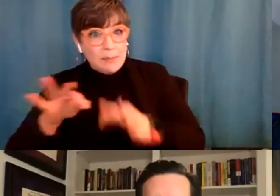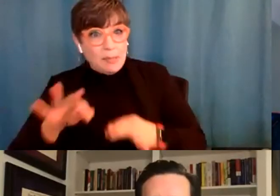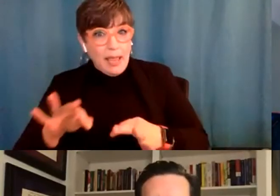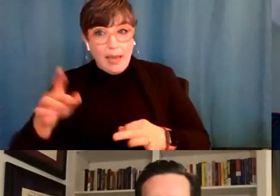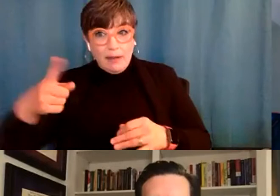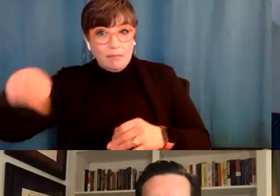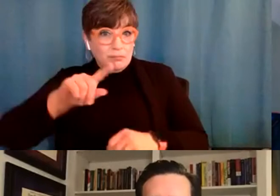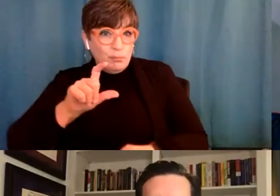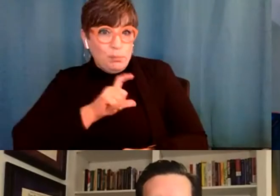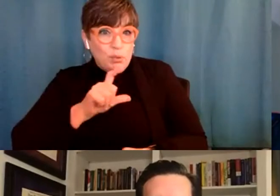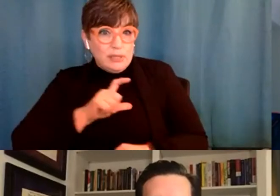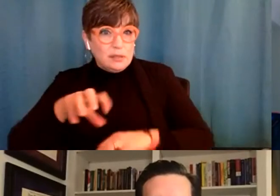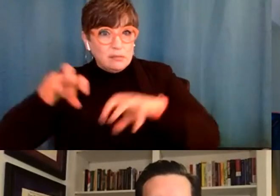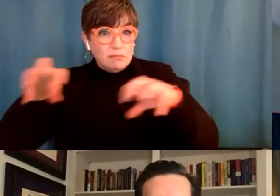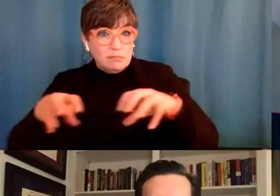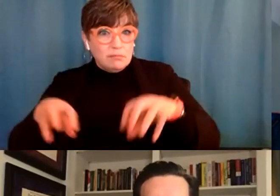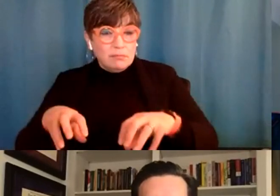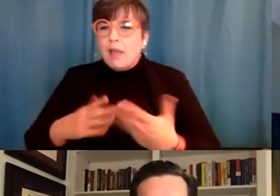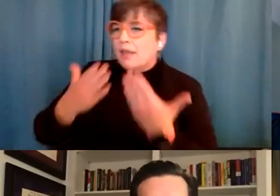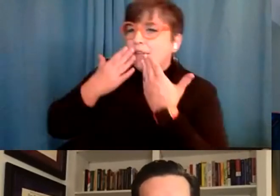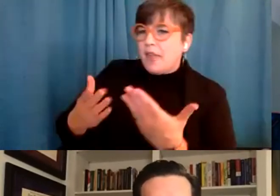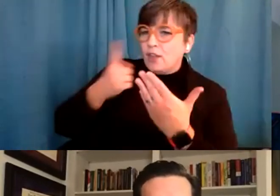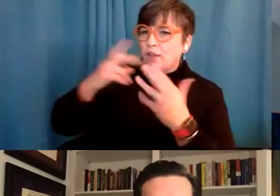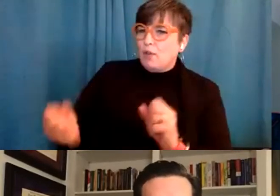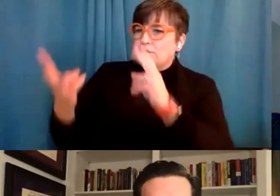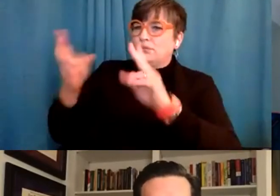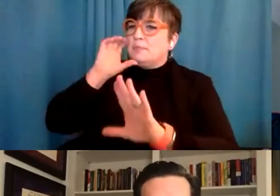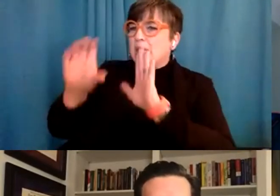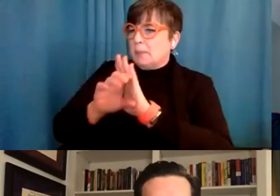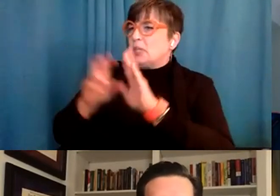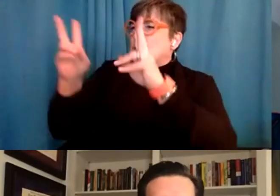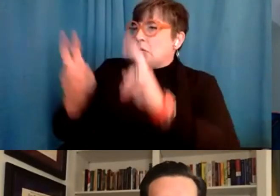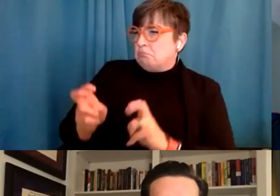down. Thank you very much. And